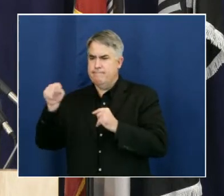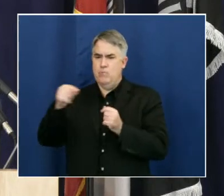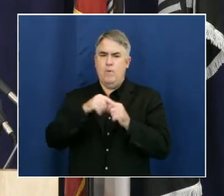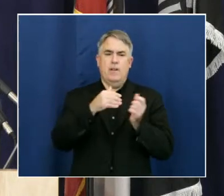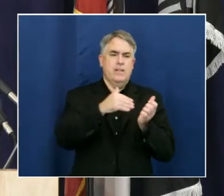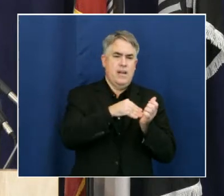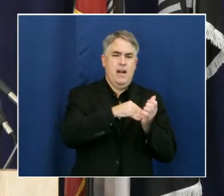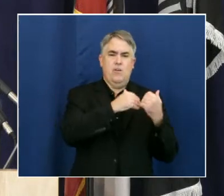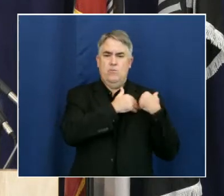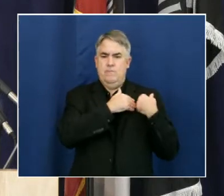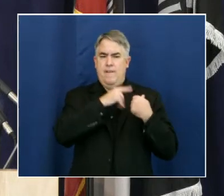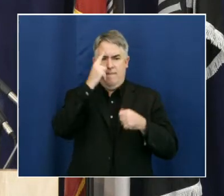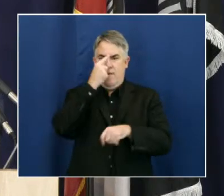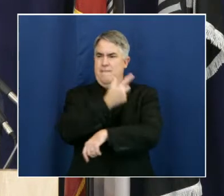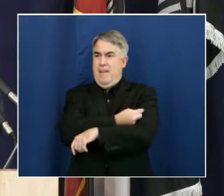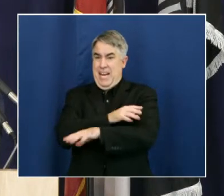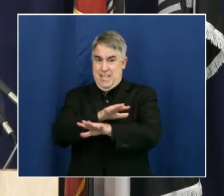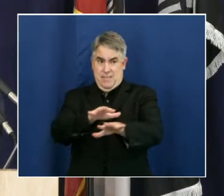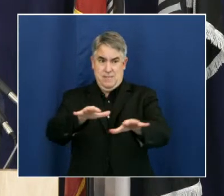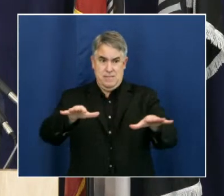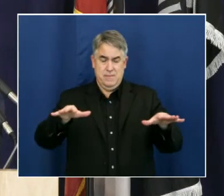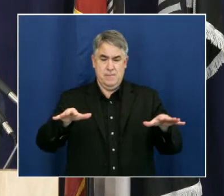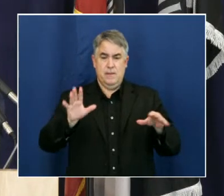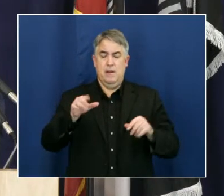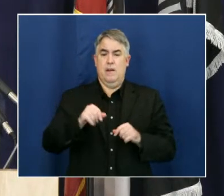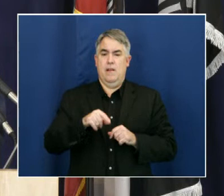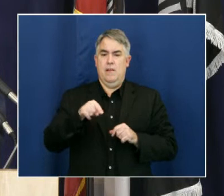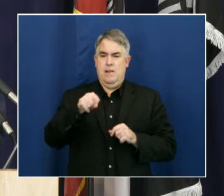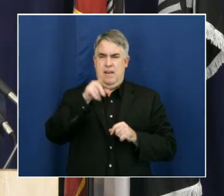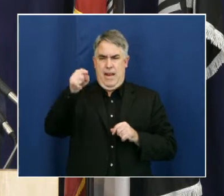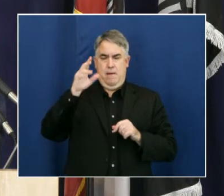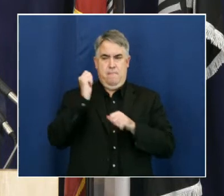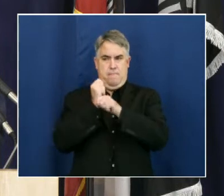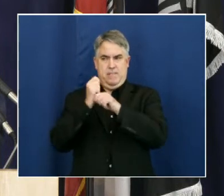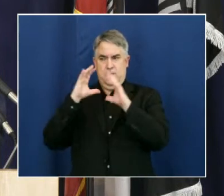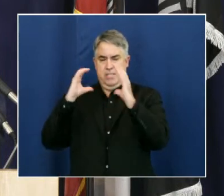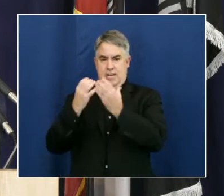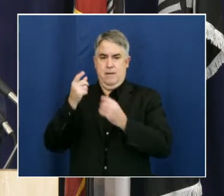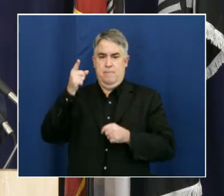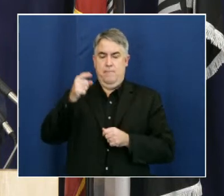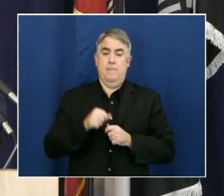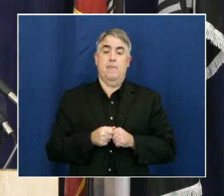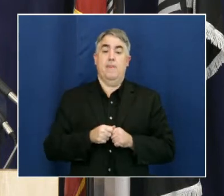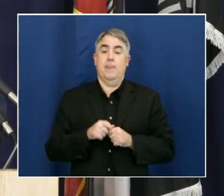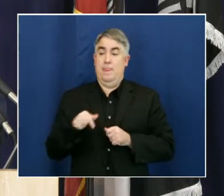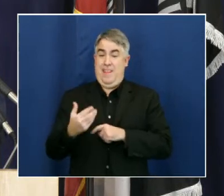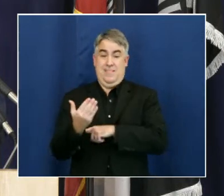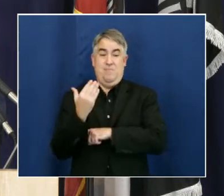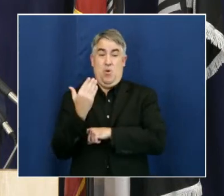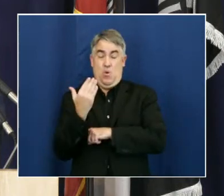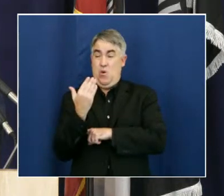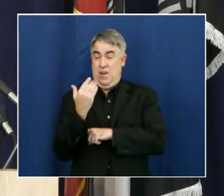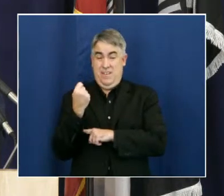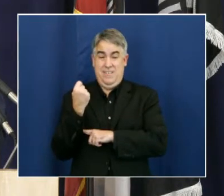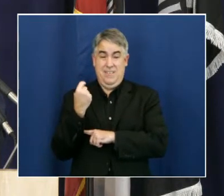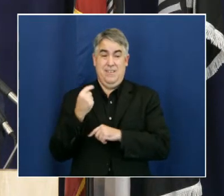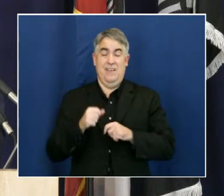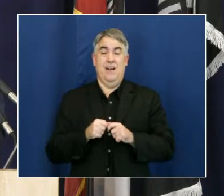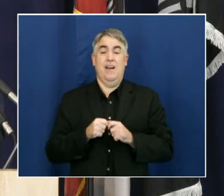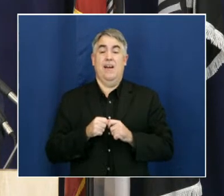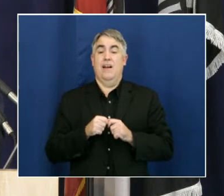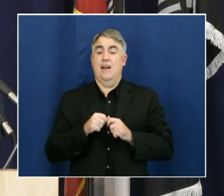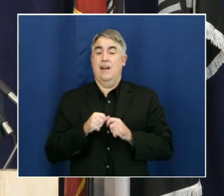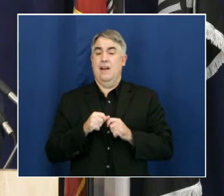vaccinations at the superstation, and this morning they had detected 6 cases